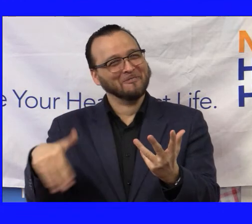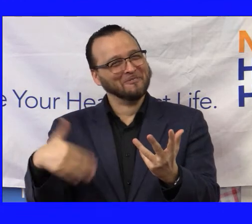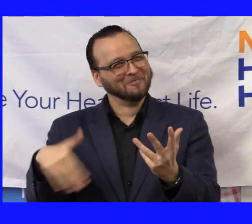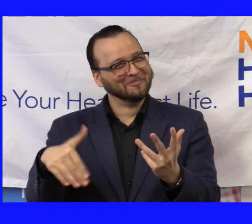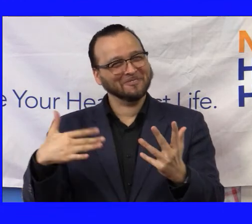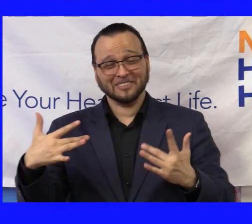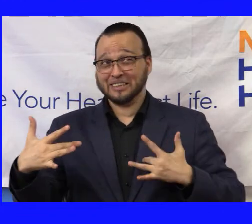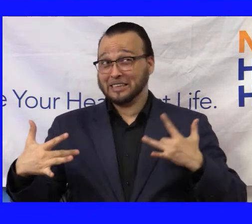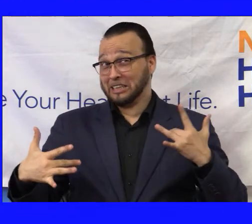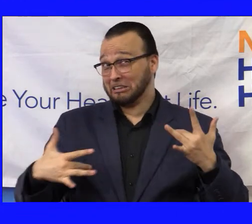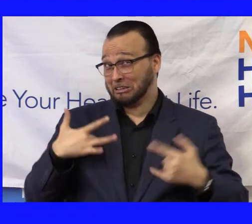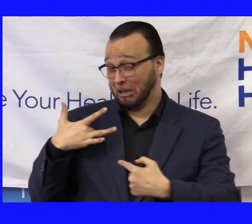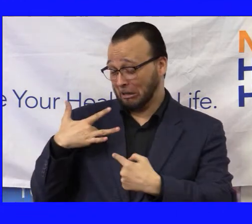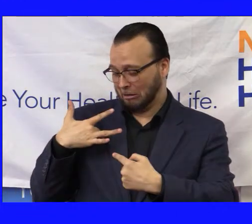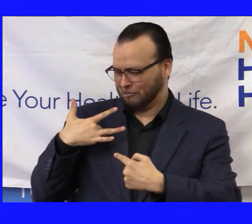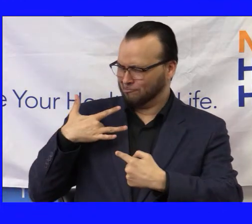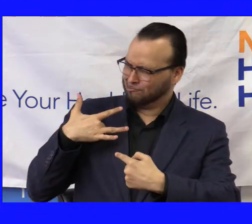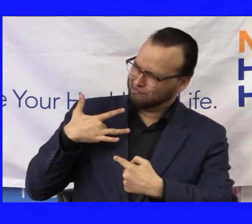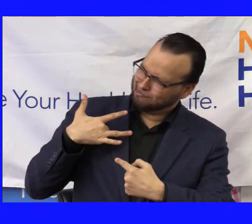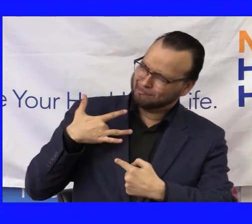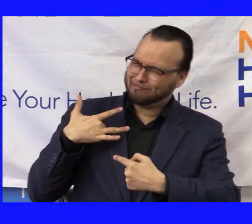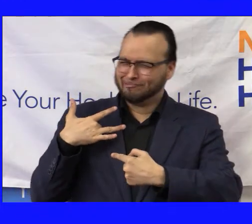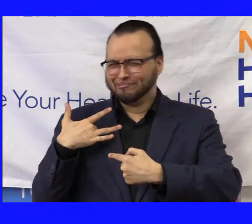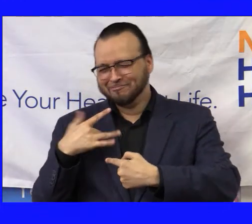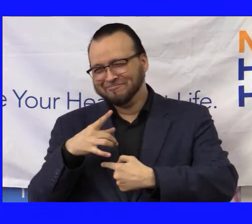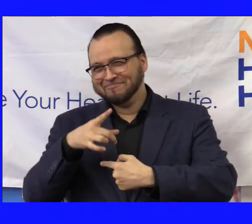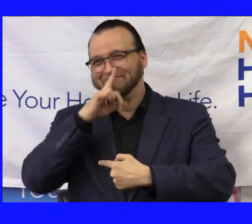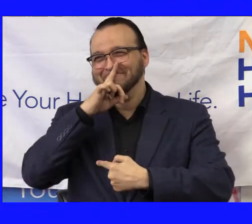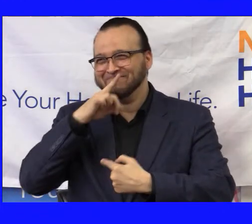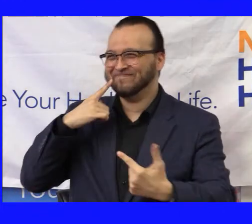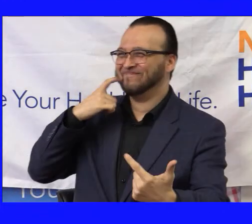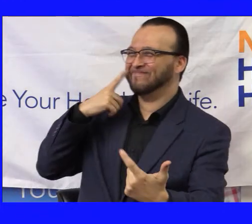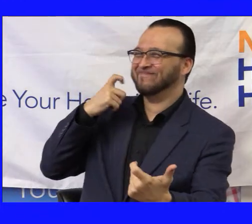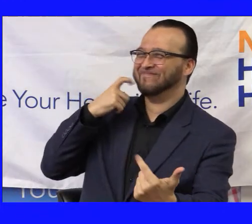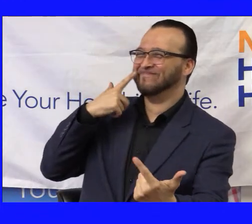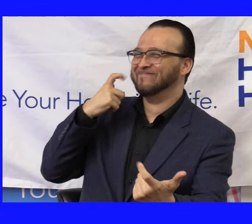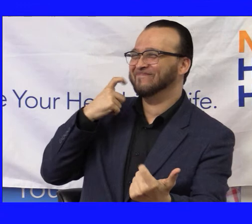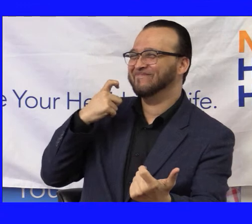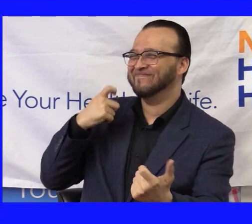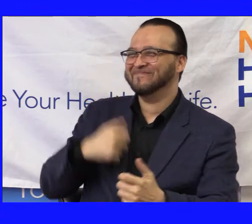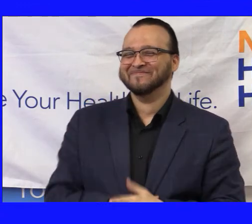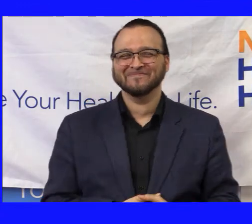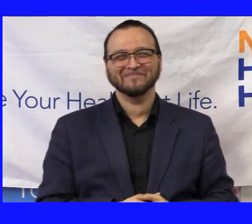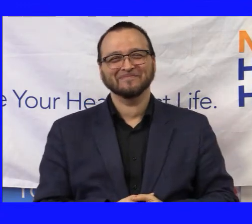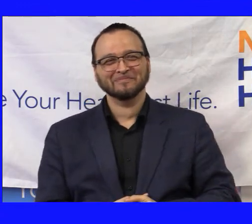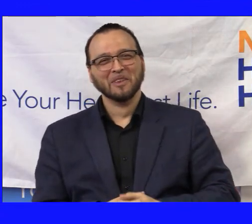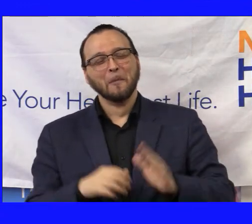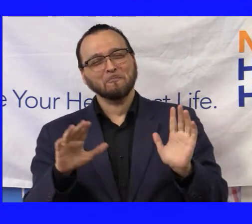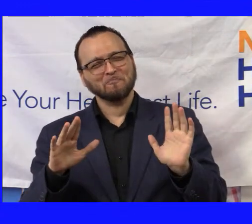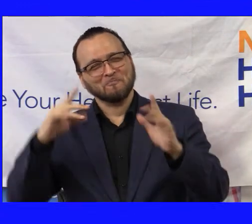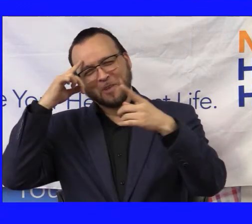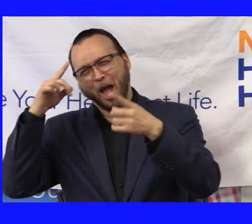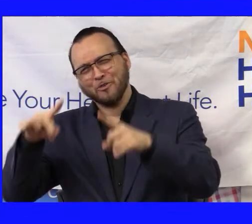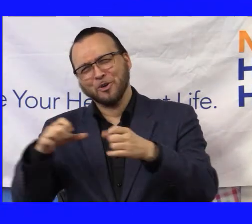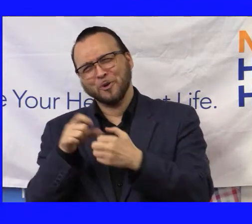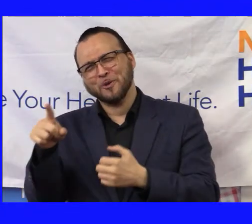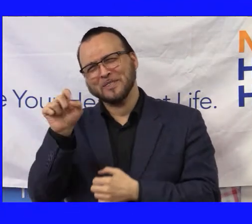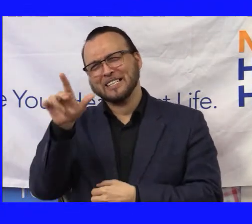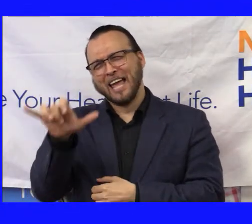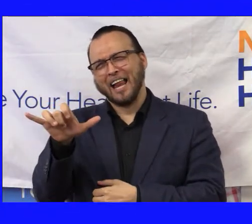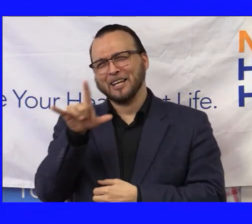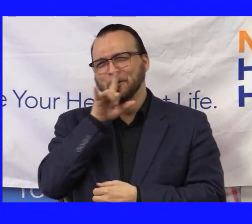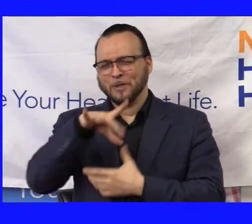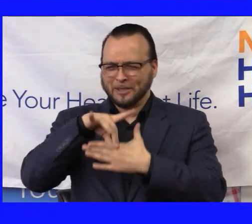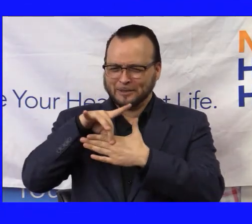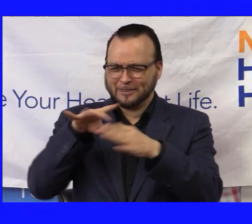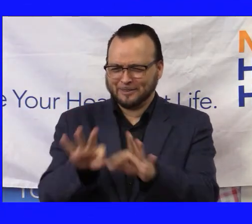Exciting might be strong, but no, in all seriousness, this is tremendous work, Sally. I agree with you. No, I agree with you, Sally. It's really